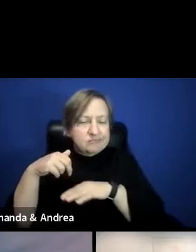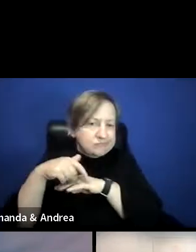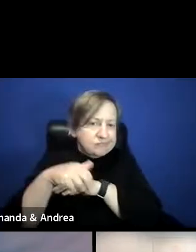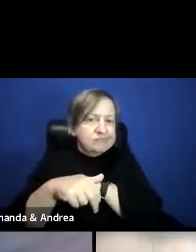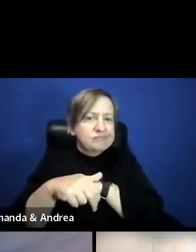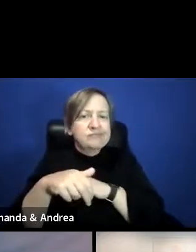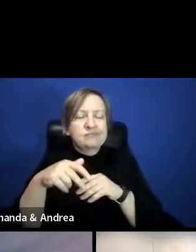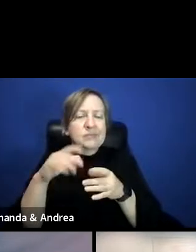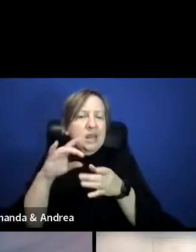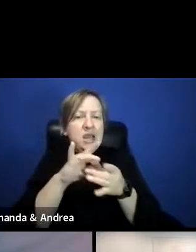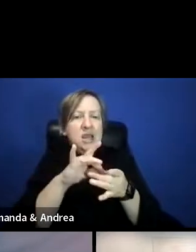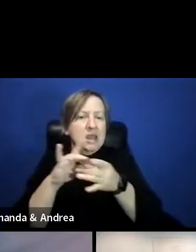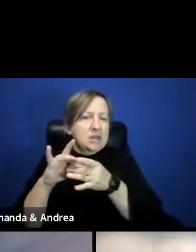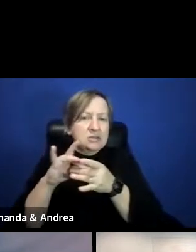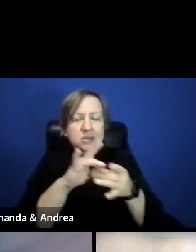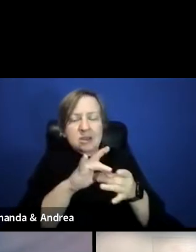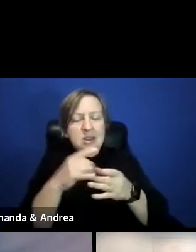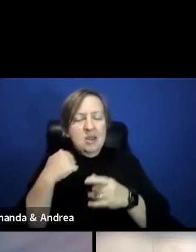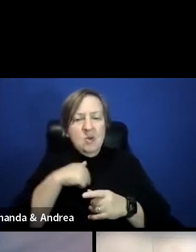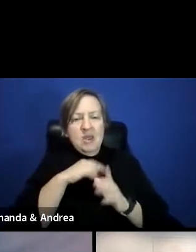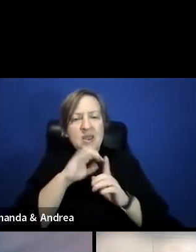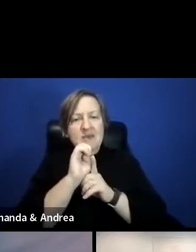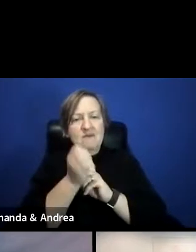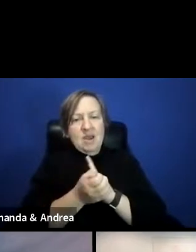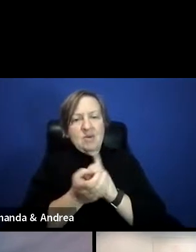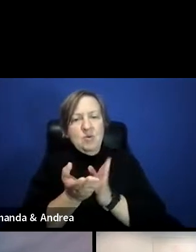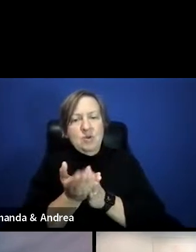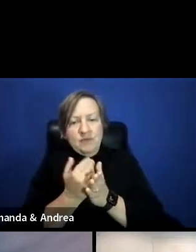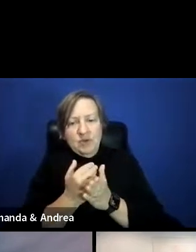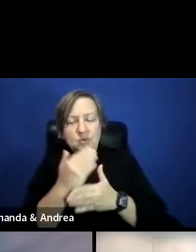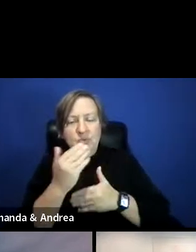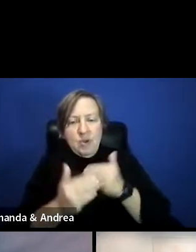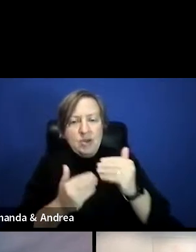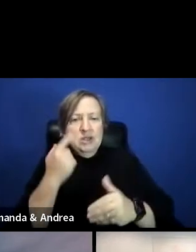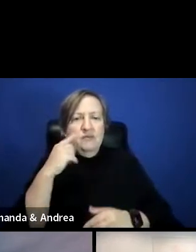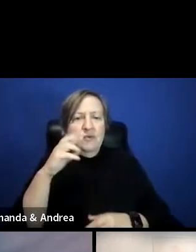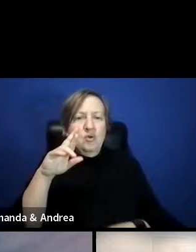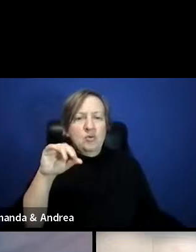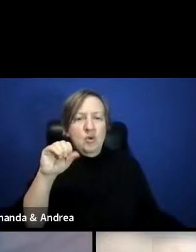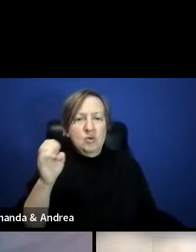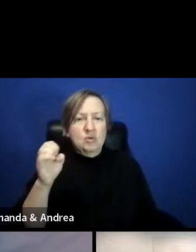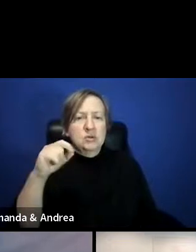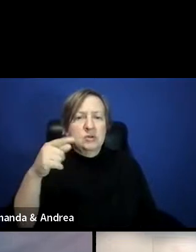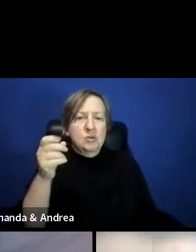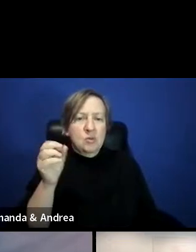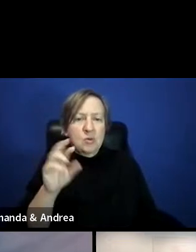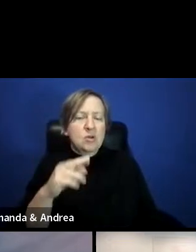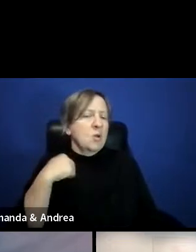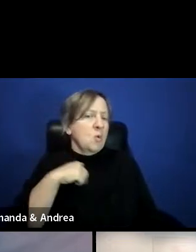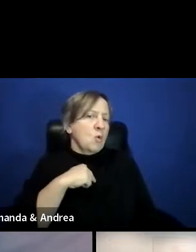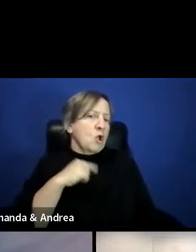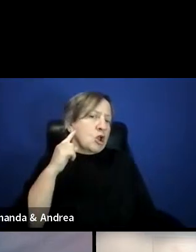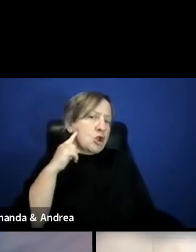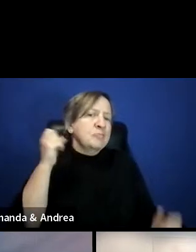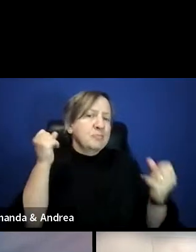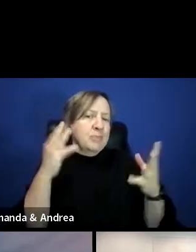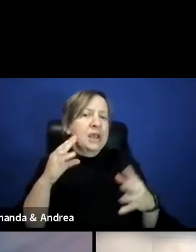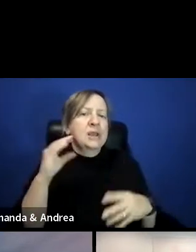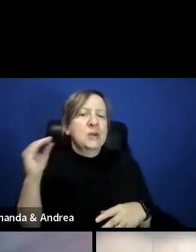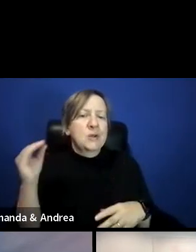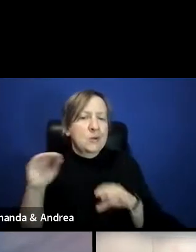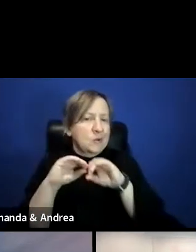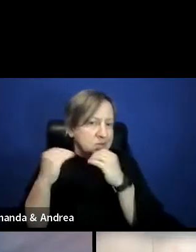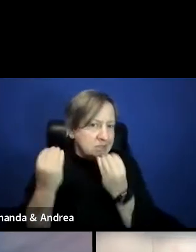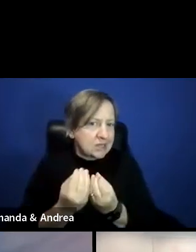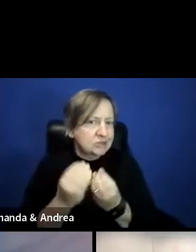really initiating our environmental review process for the Rose Quarter project, we heard from a number of organizations,